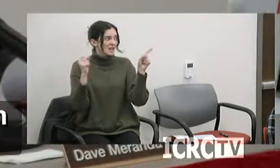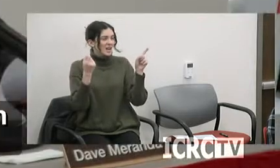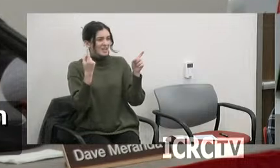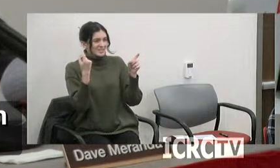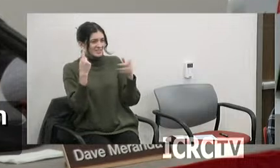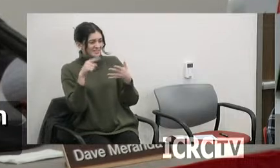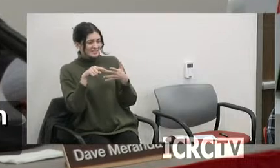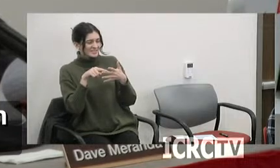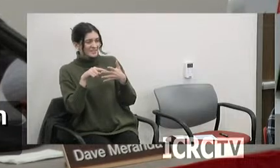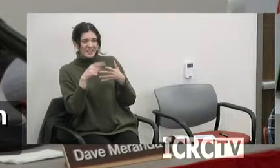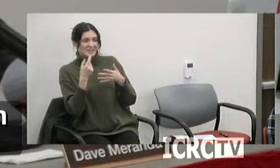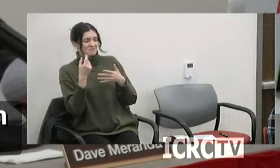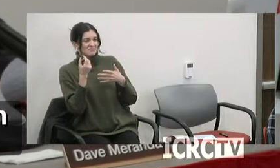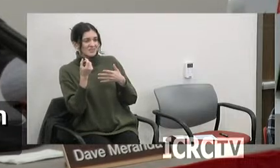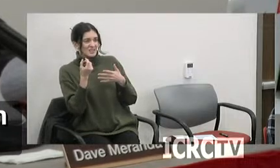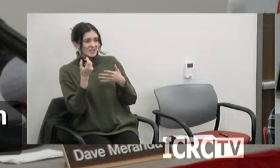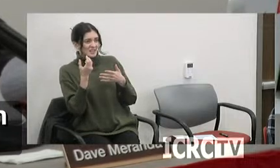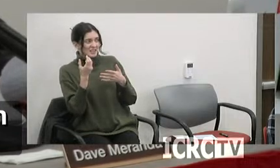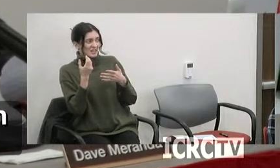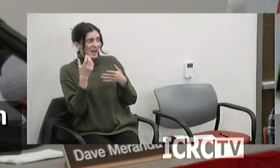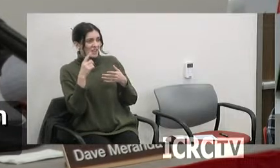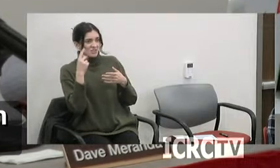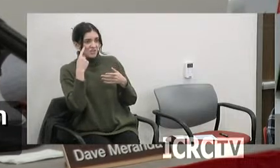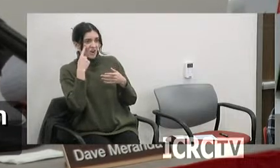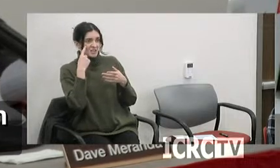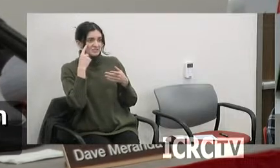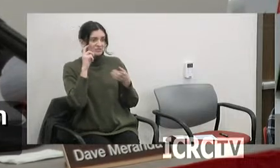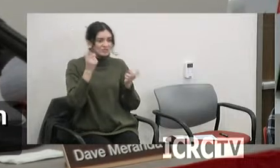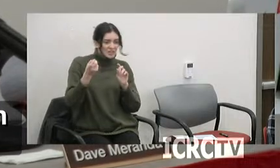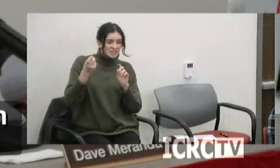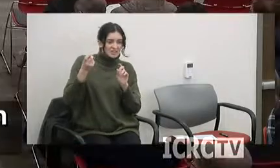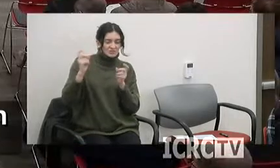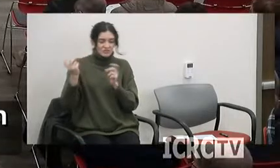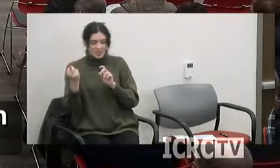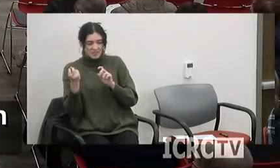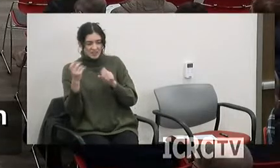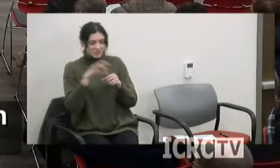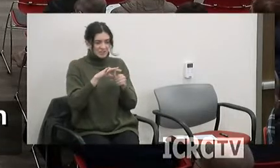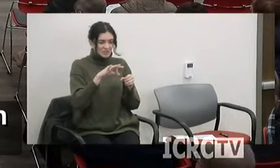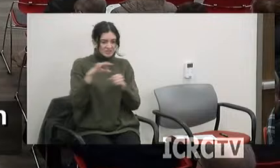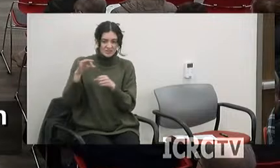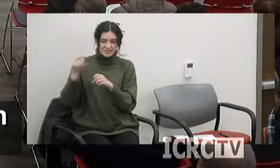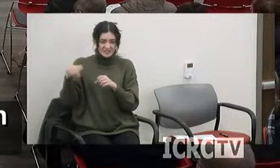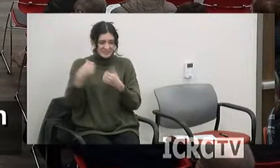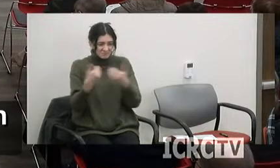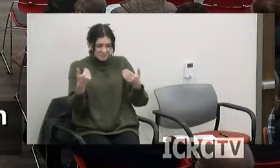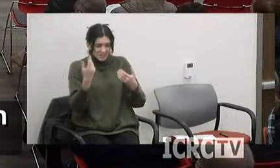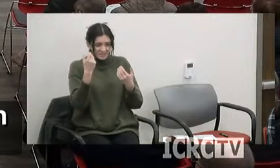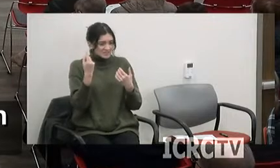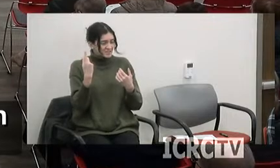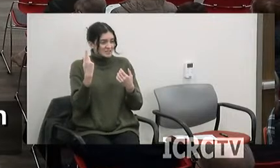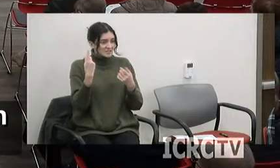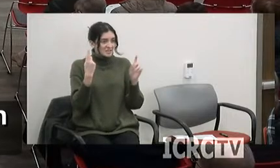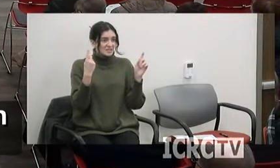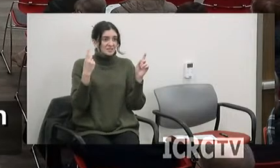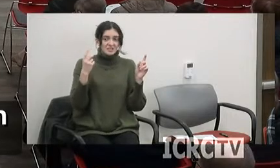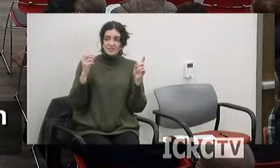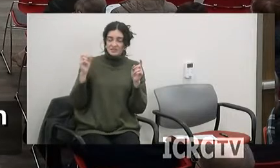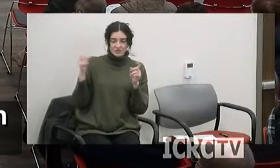seconding motions as Nope. well. No, we're good. It was 2 changes, 1 motion. That's